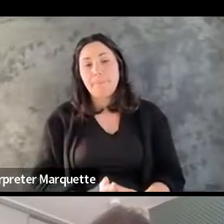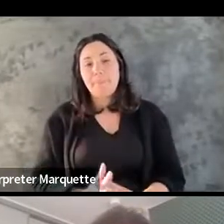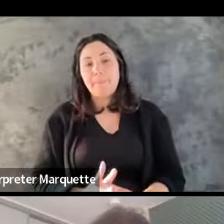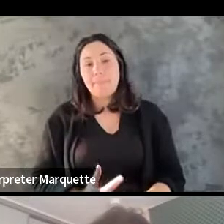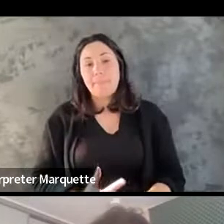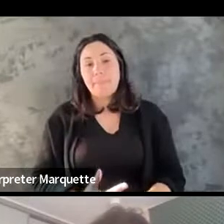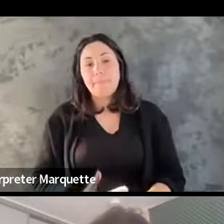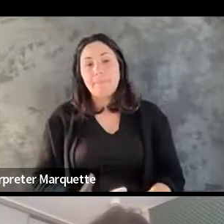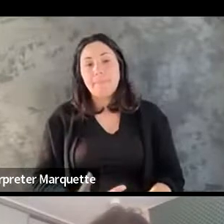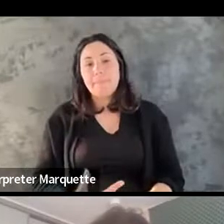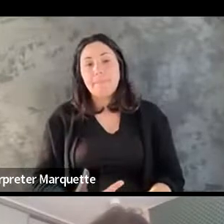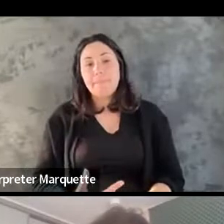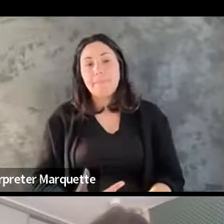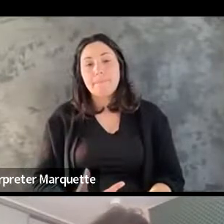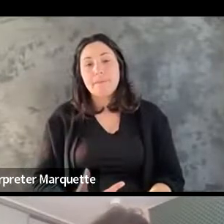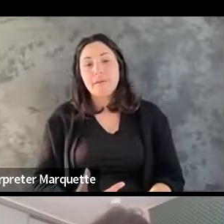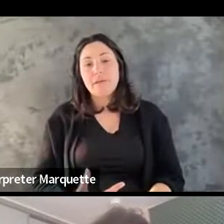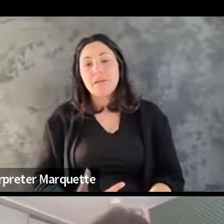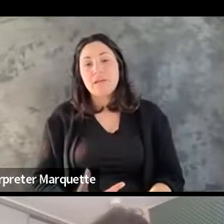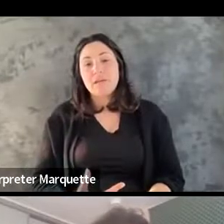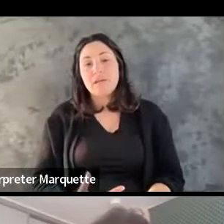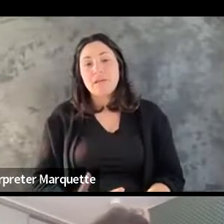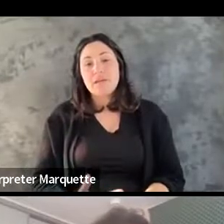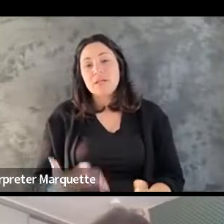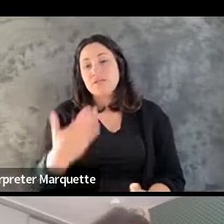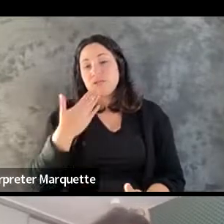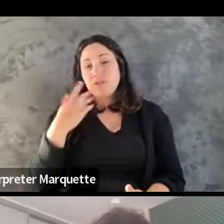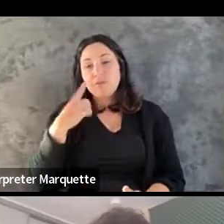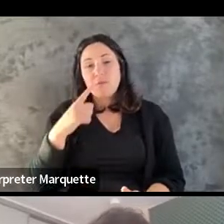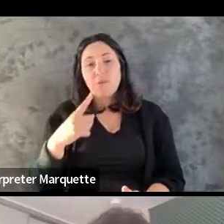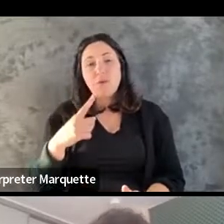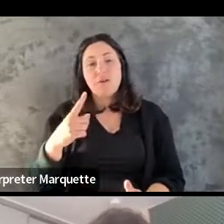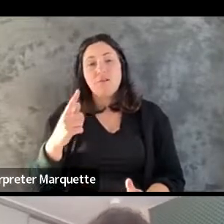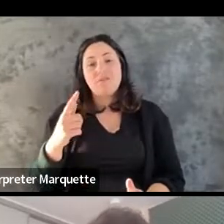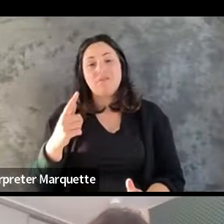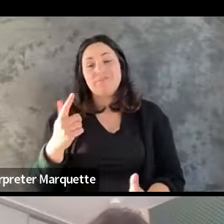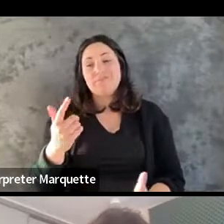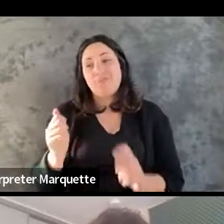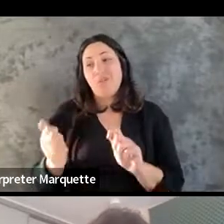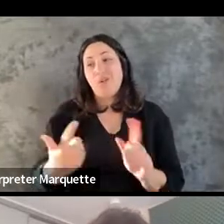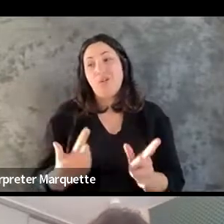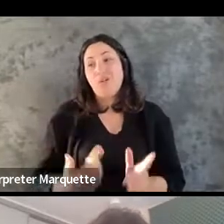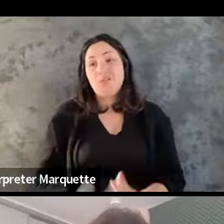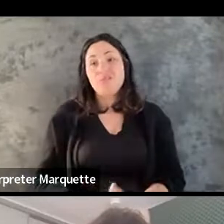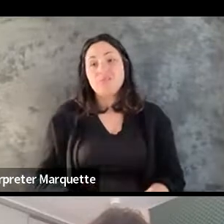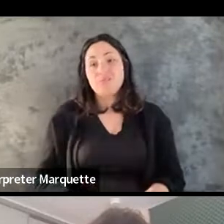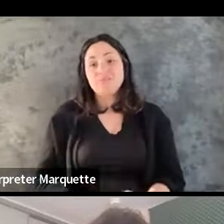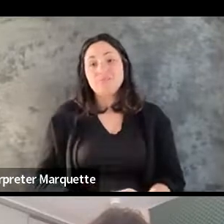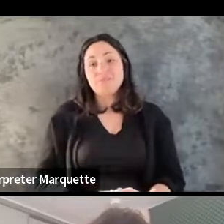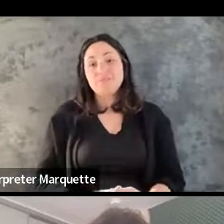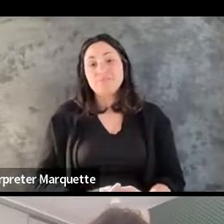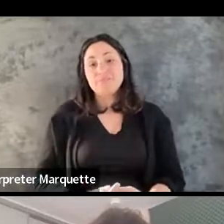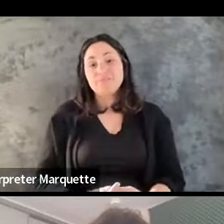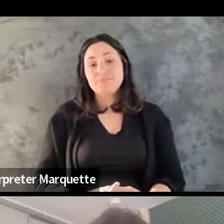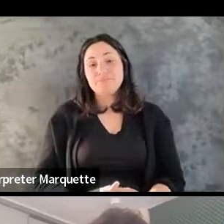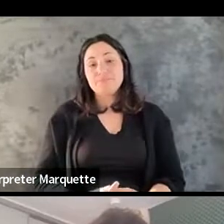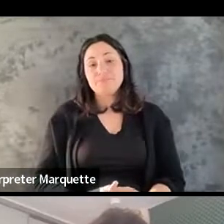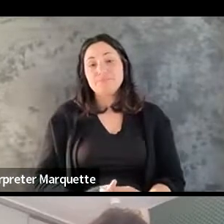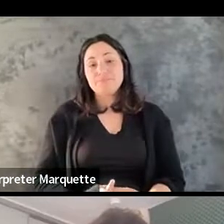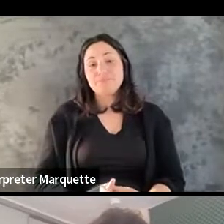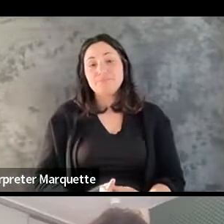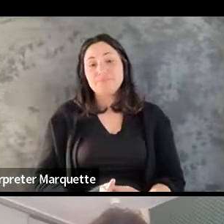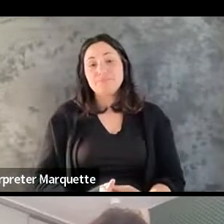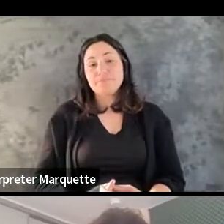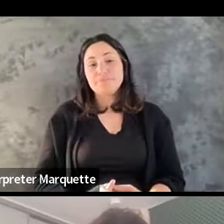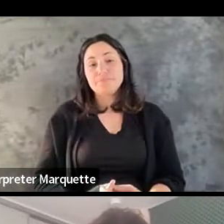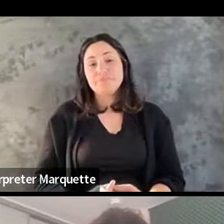which isn't just good for our students, but it's good for all of us. And we've presented that with our staff. Our staff's